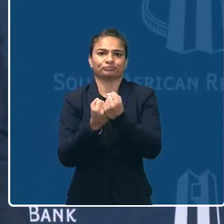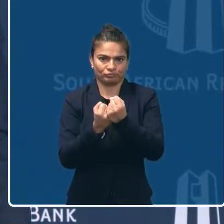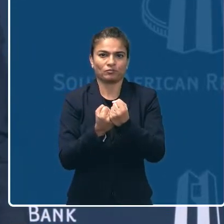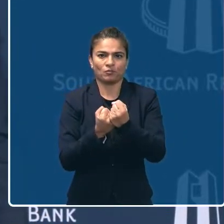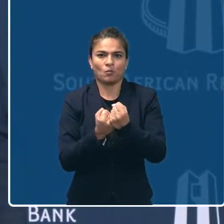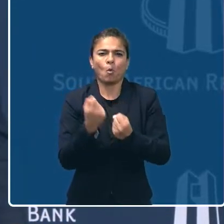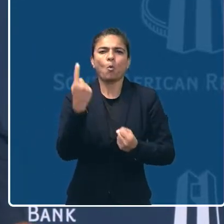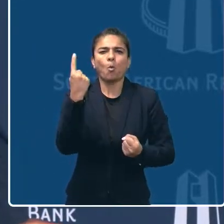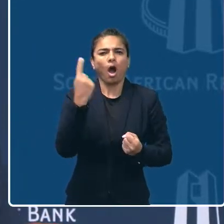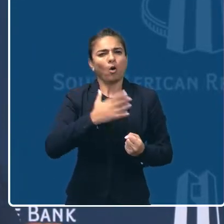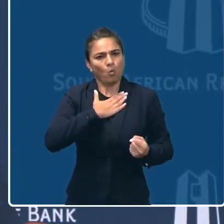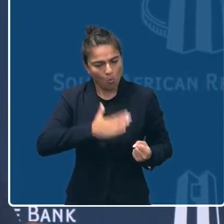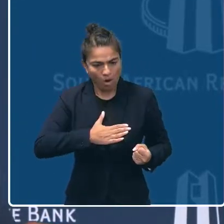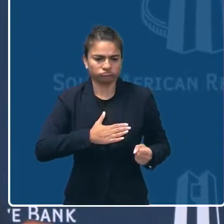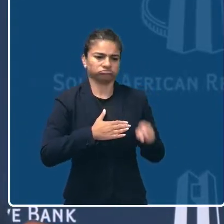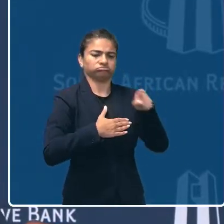points.